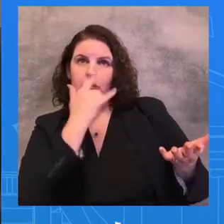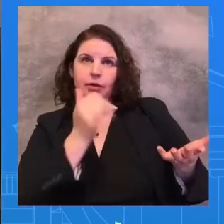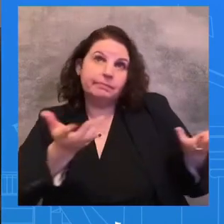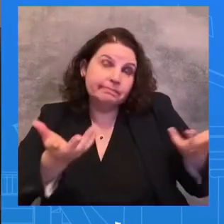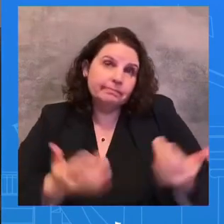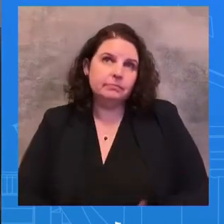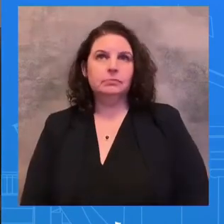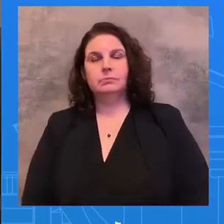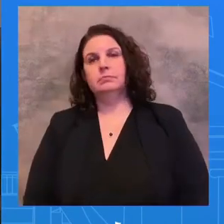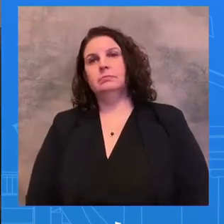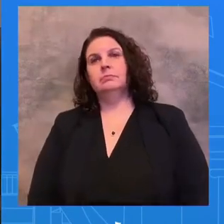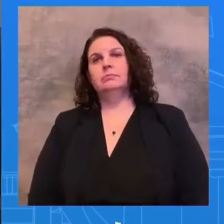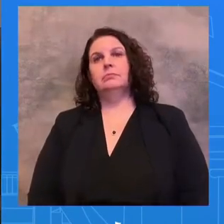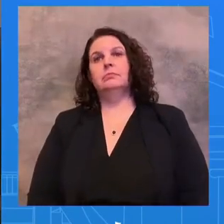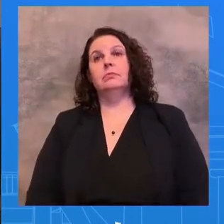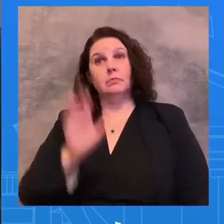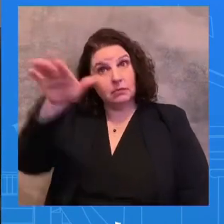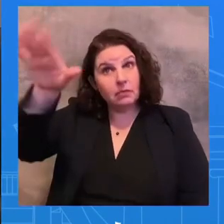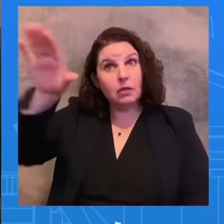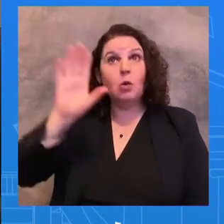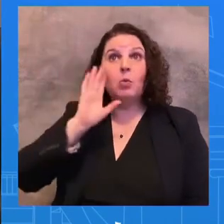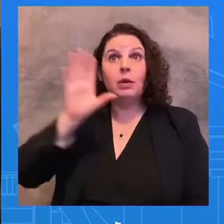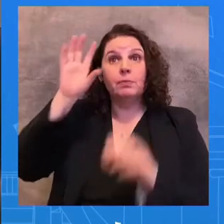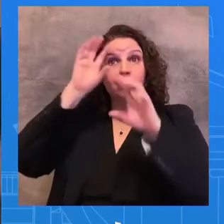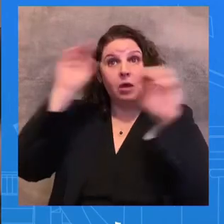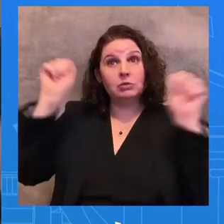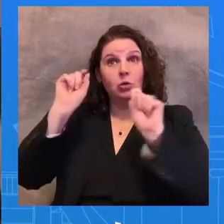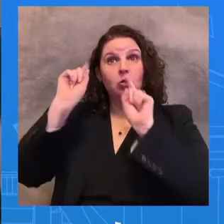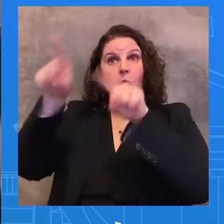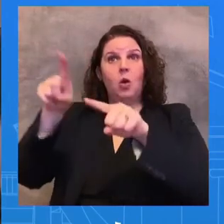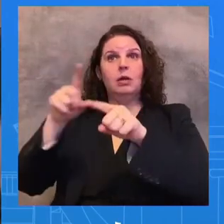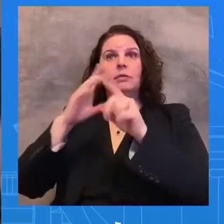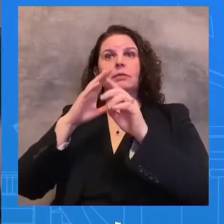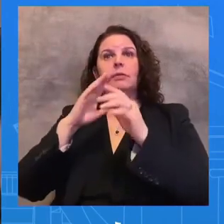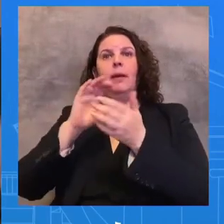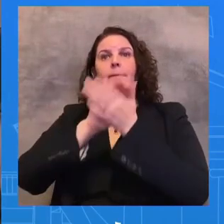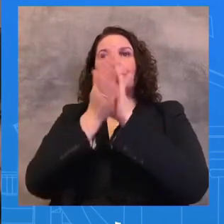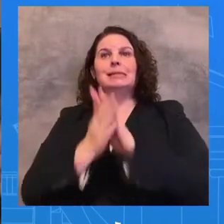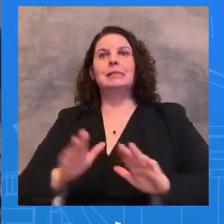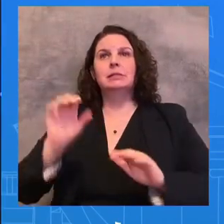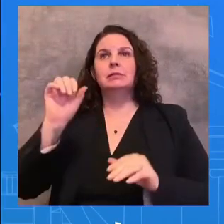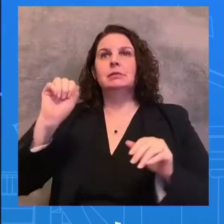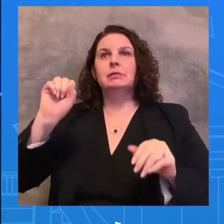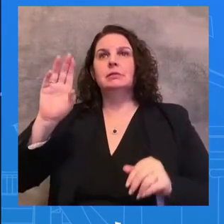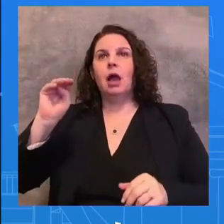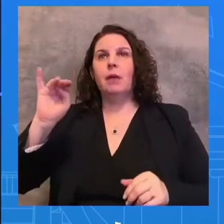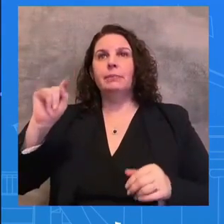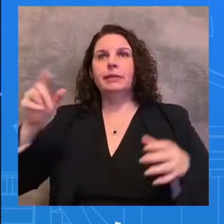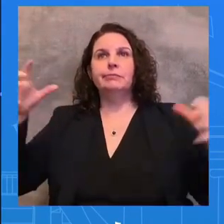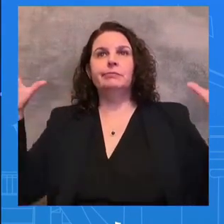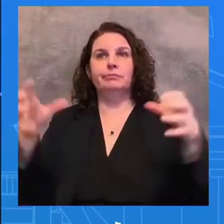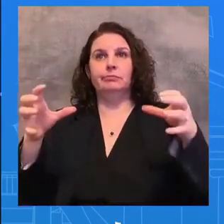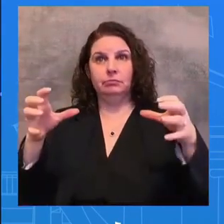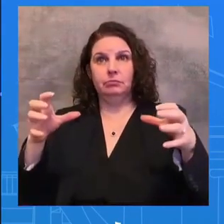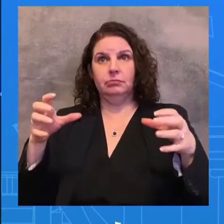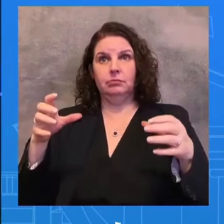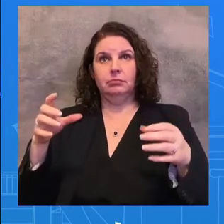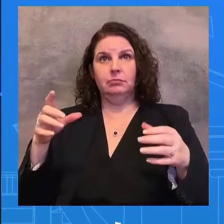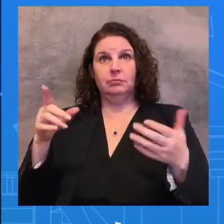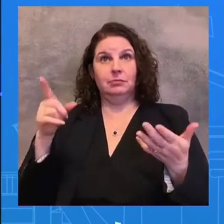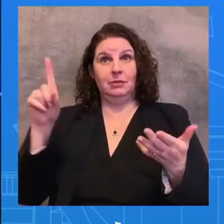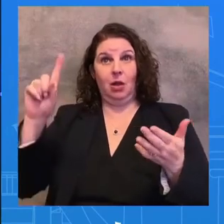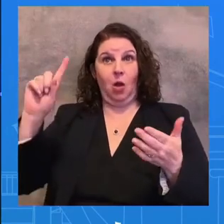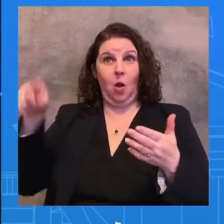month in Switzerland? You would be the only G7 leader who has not accepted that invitation. I don't have any announcements on that today. What I will say is that